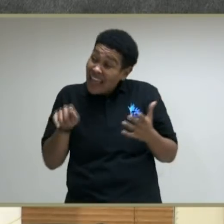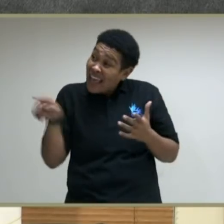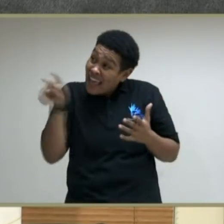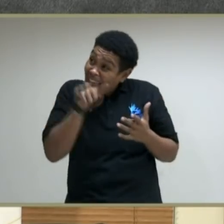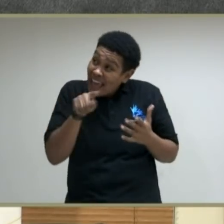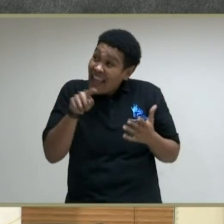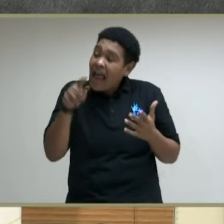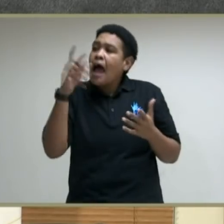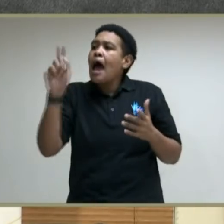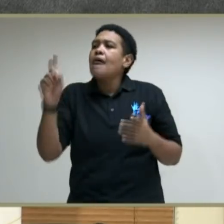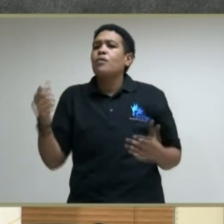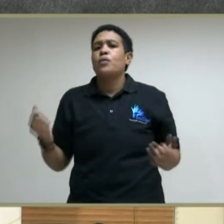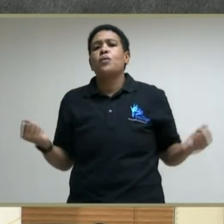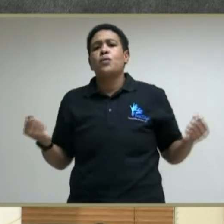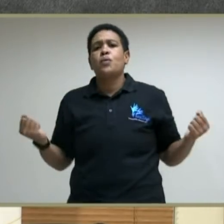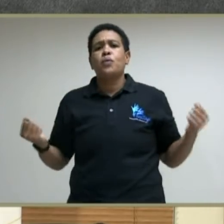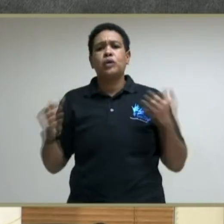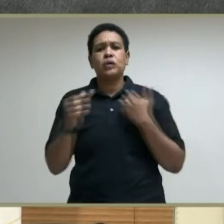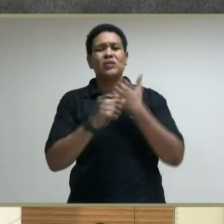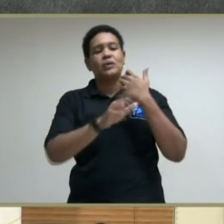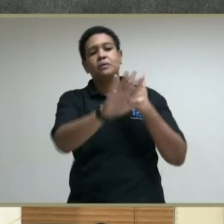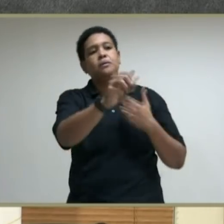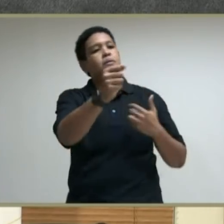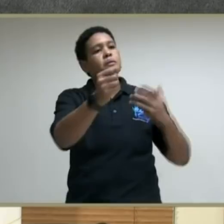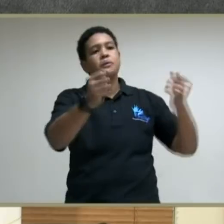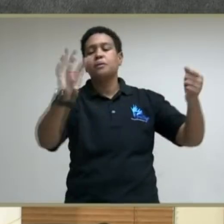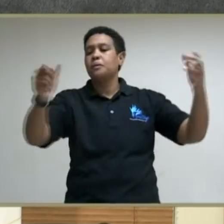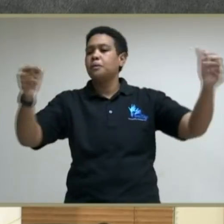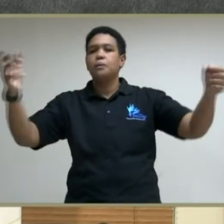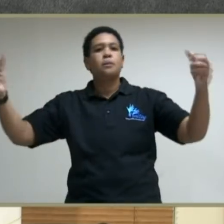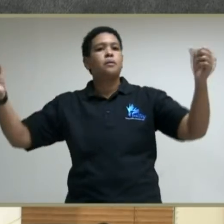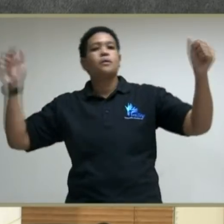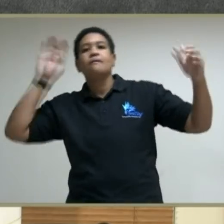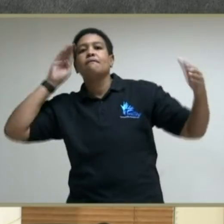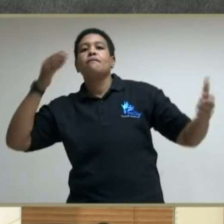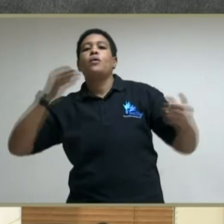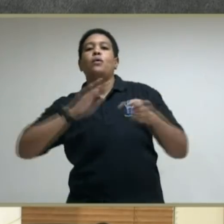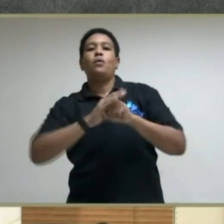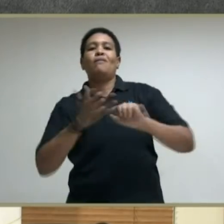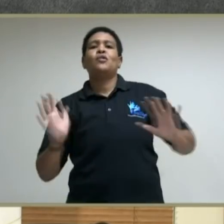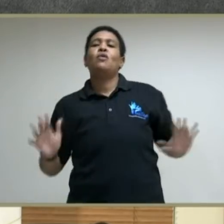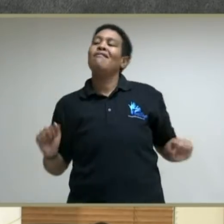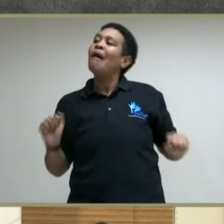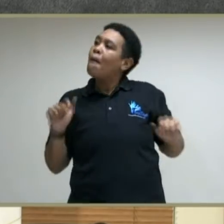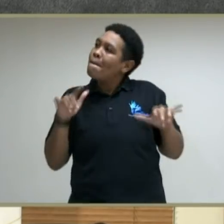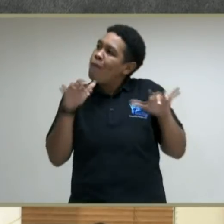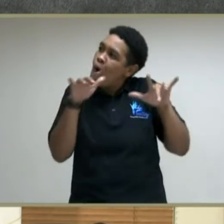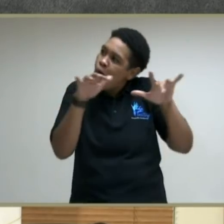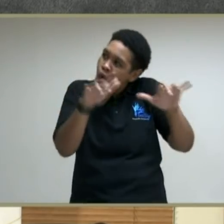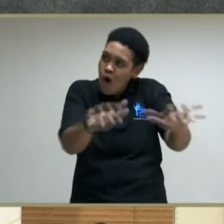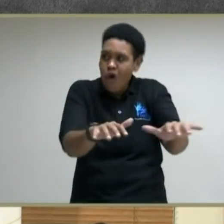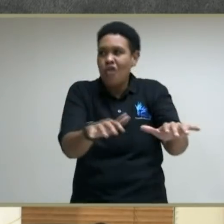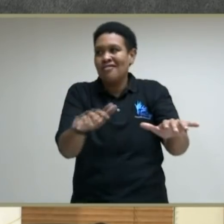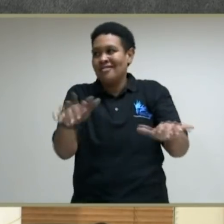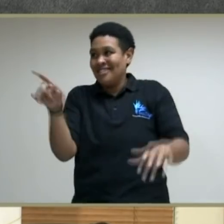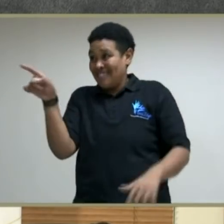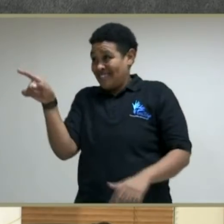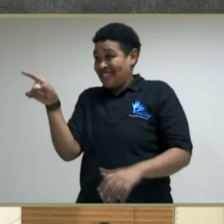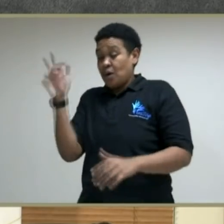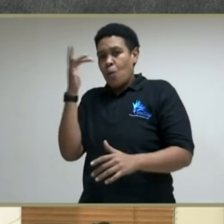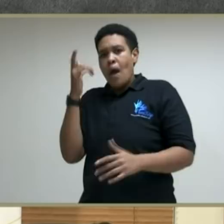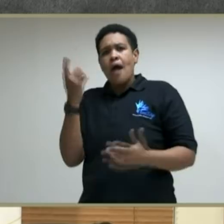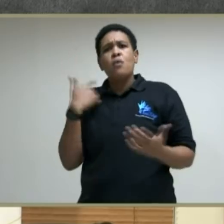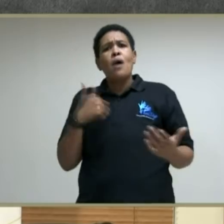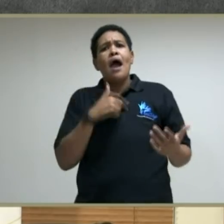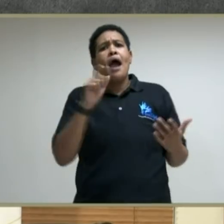be put on hold for the most part in order to accommodate the number of cases that we have hospitalized for COVID, because